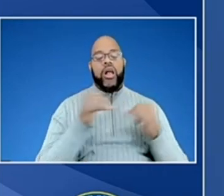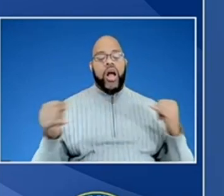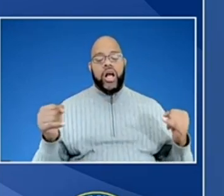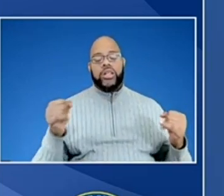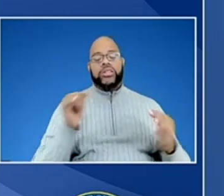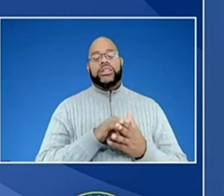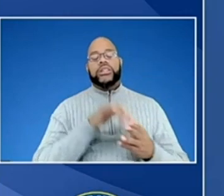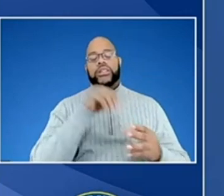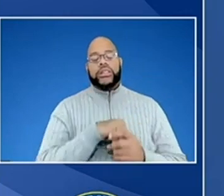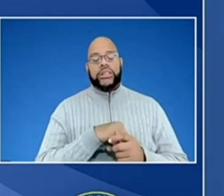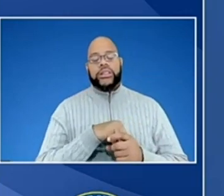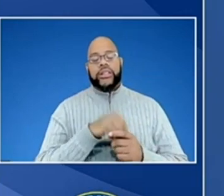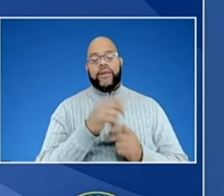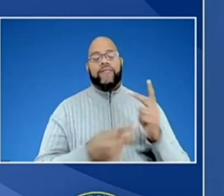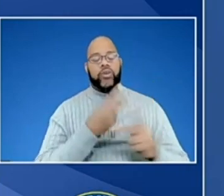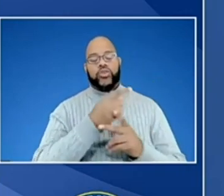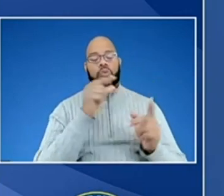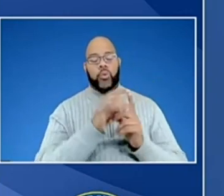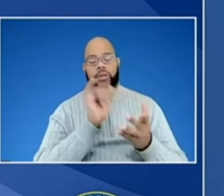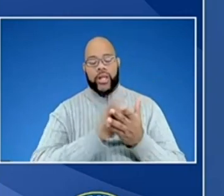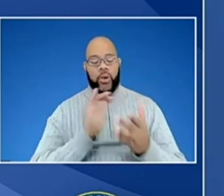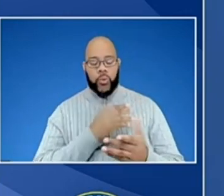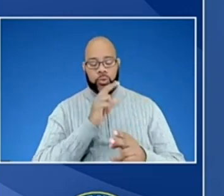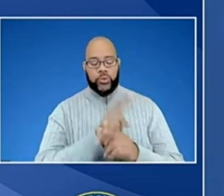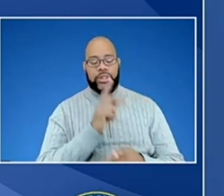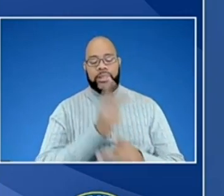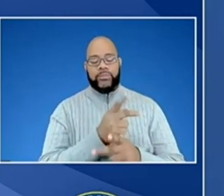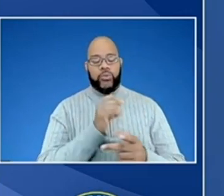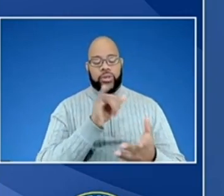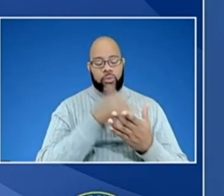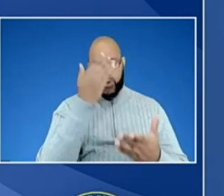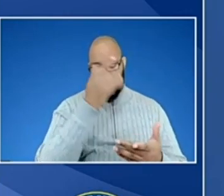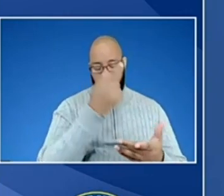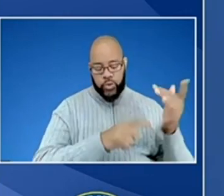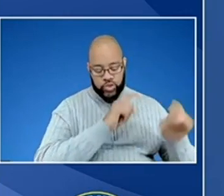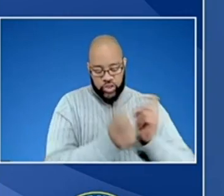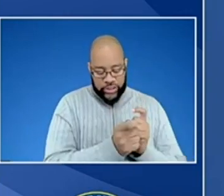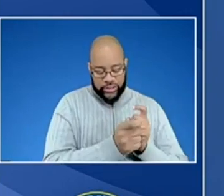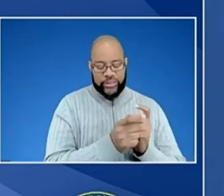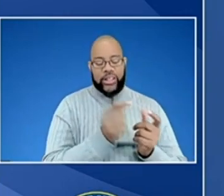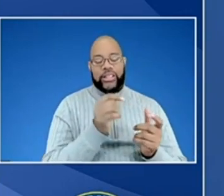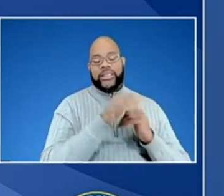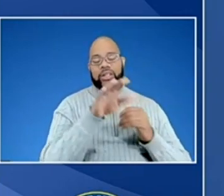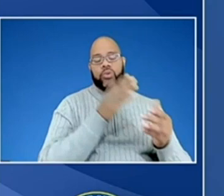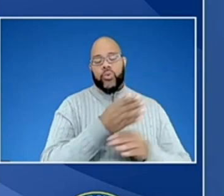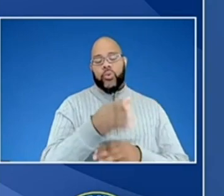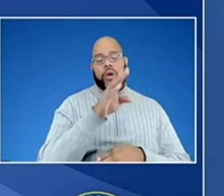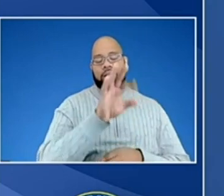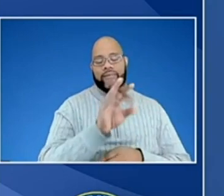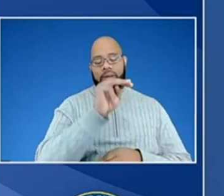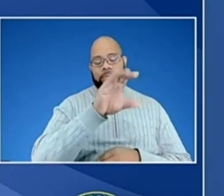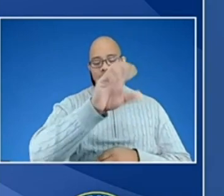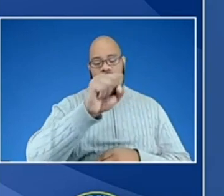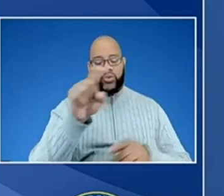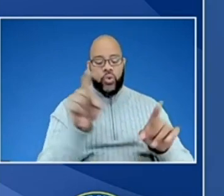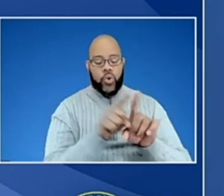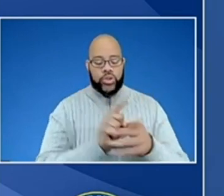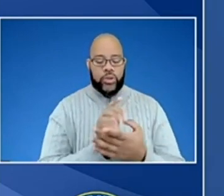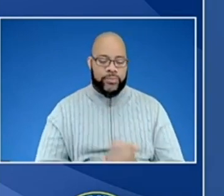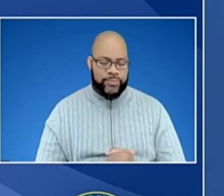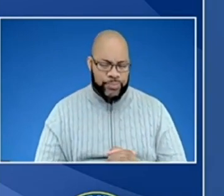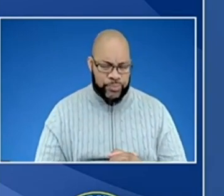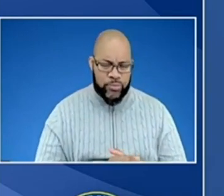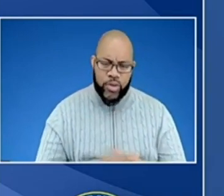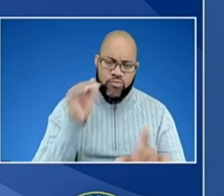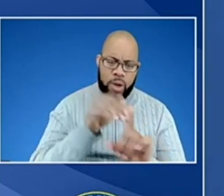in the version of Word that we're using. It keeps it so that we know what the changes are, and send them through FMCS as well. As a